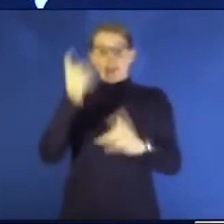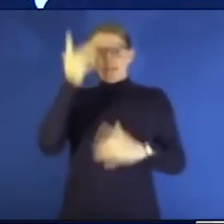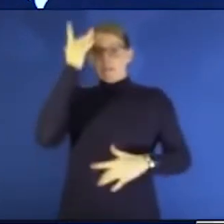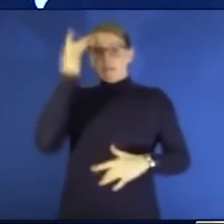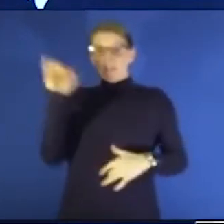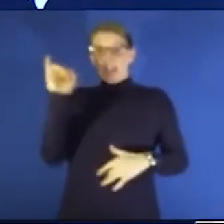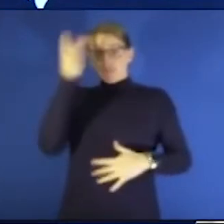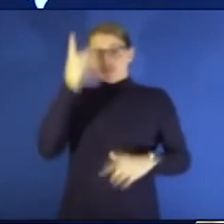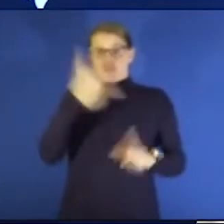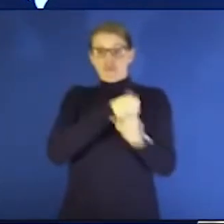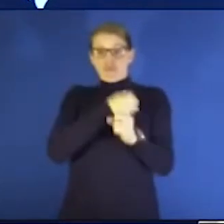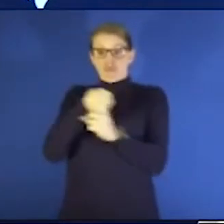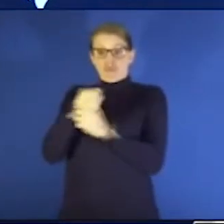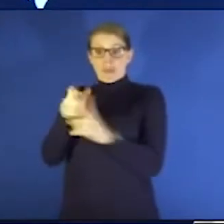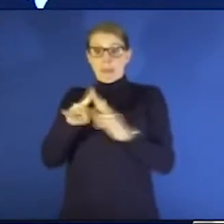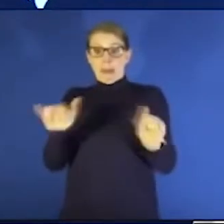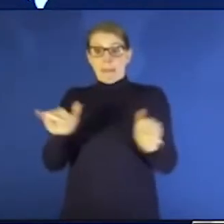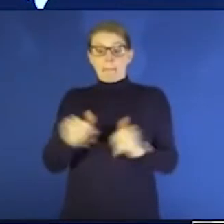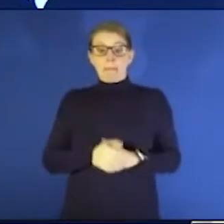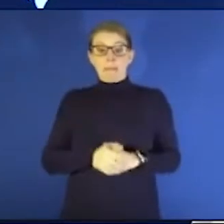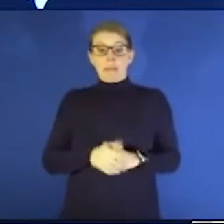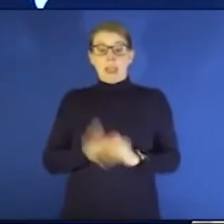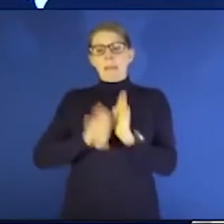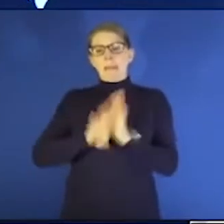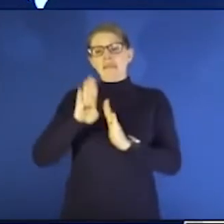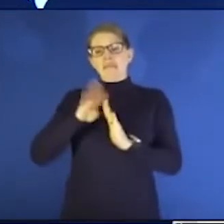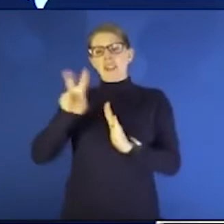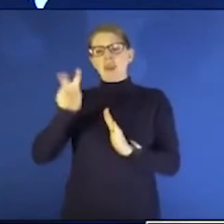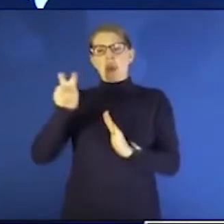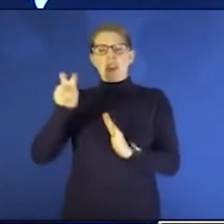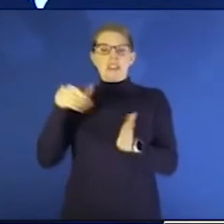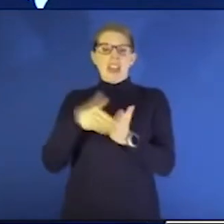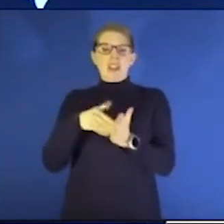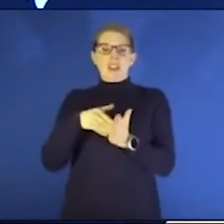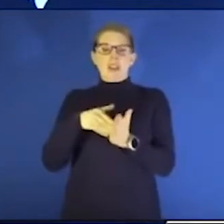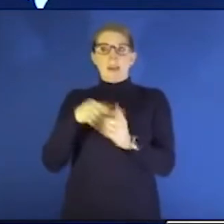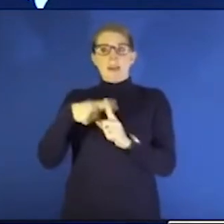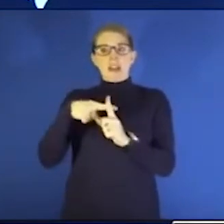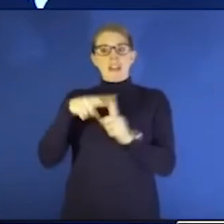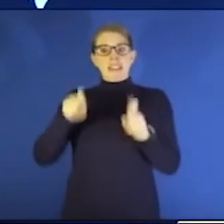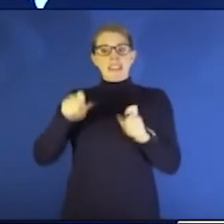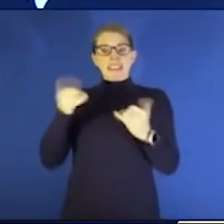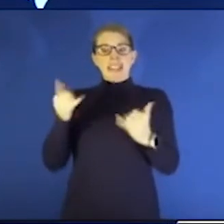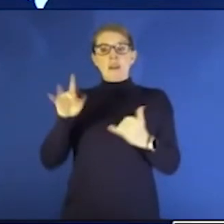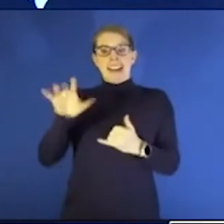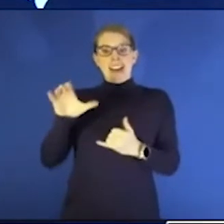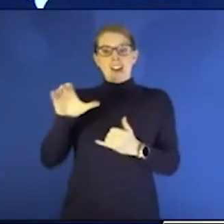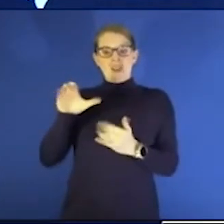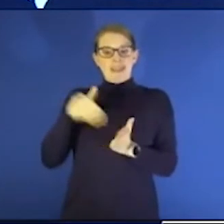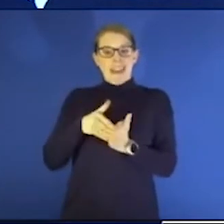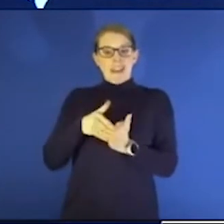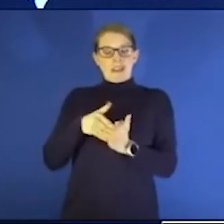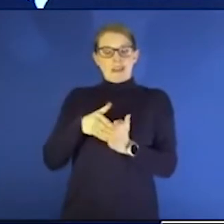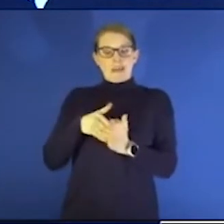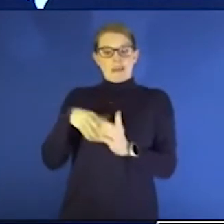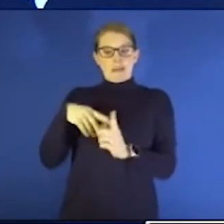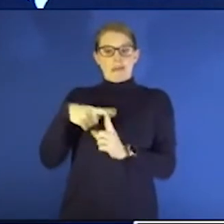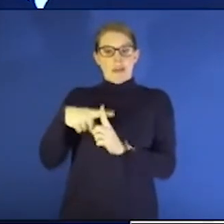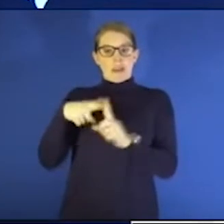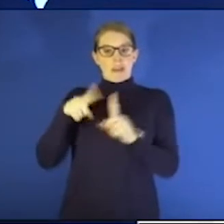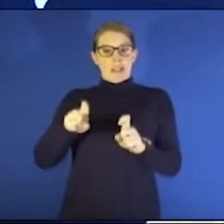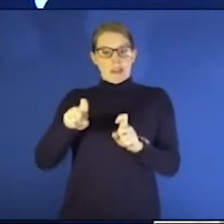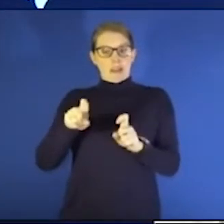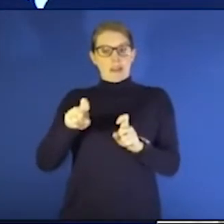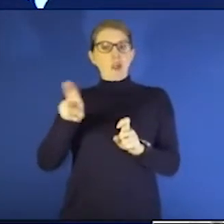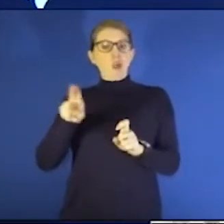per capita in the United States was about 200,000 new positive tests a day. Now we push 800,000. And that's just the tests we do. That doesn't